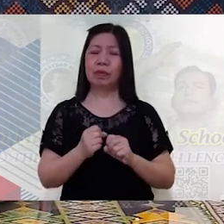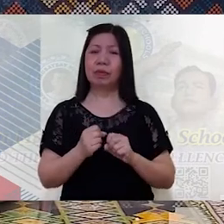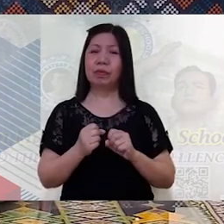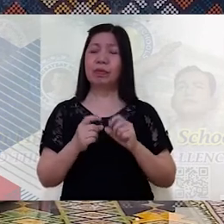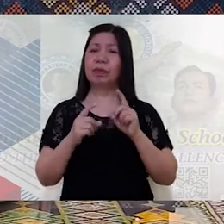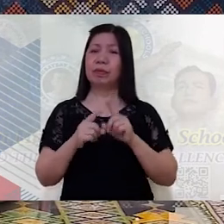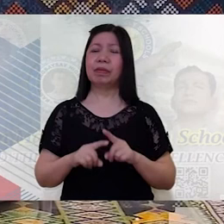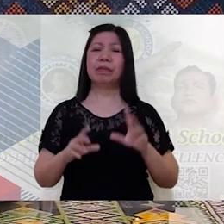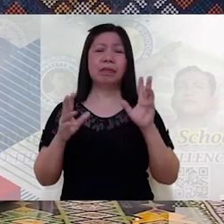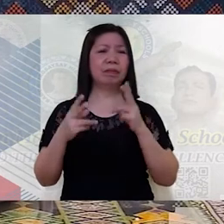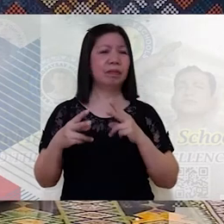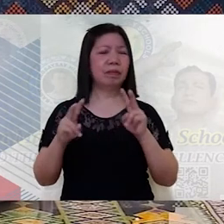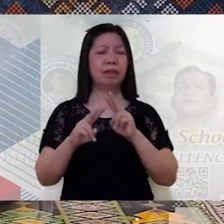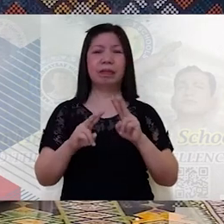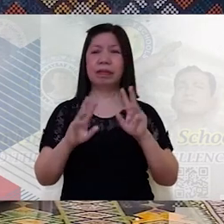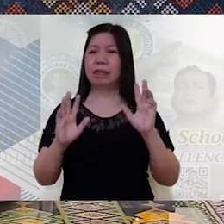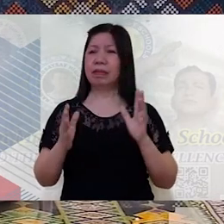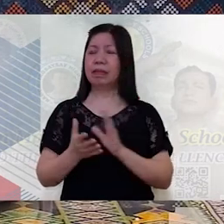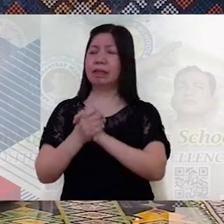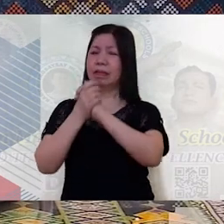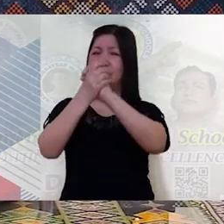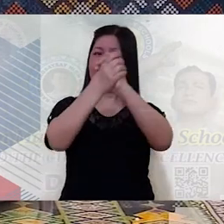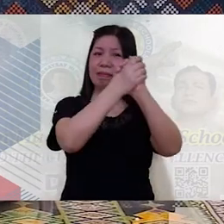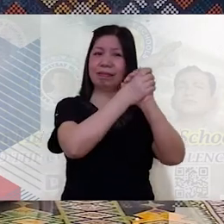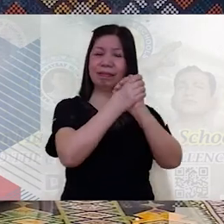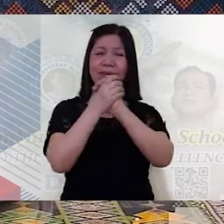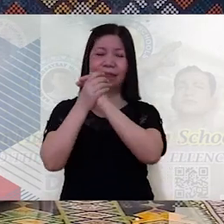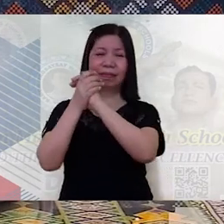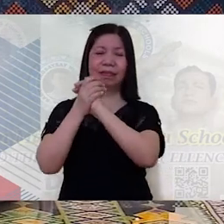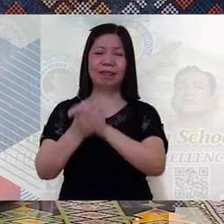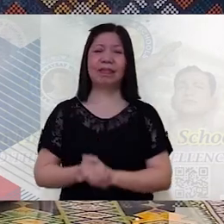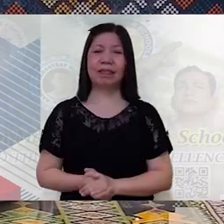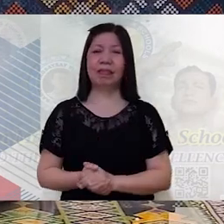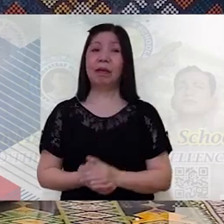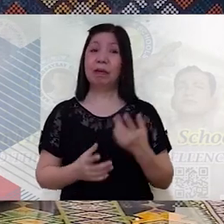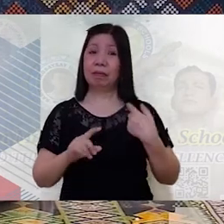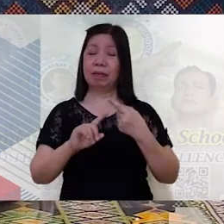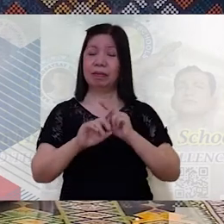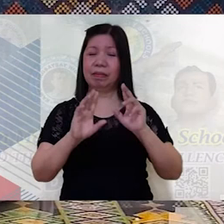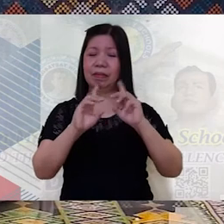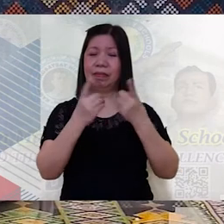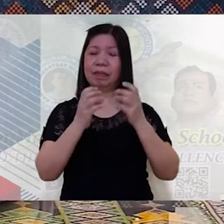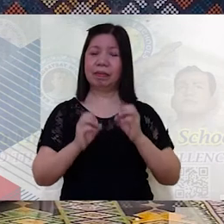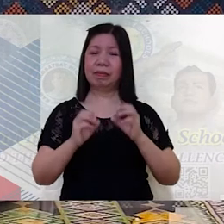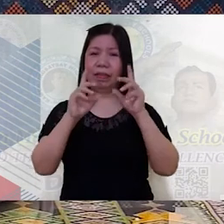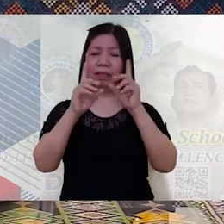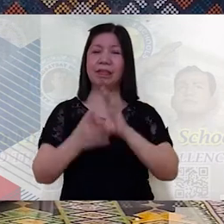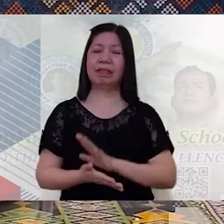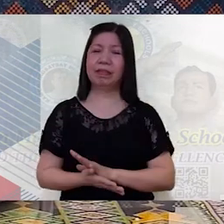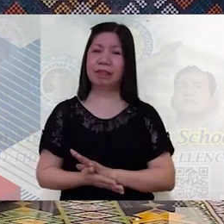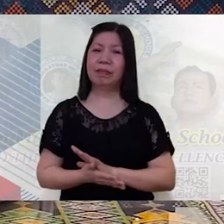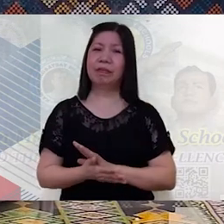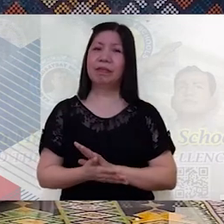deserve each and every bit of congratulations. from us in the Department of